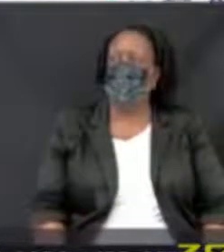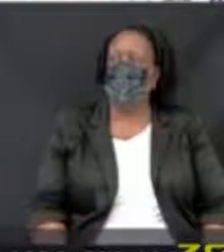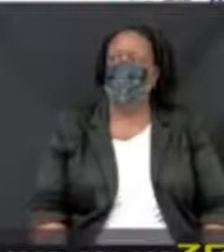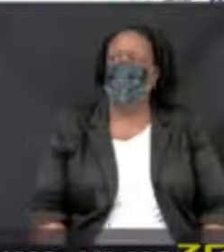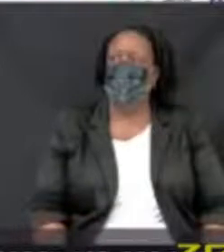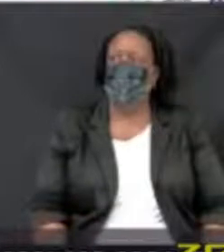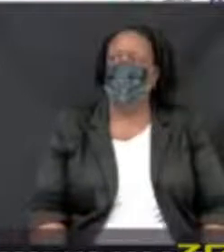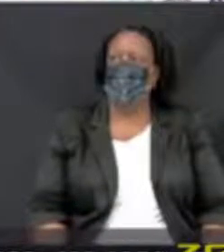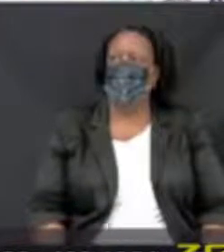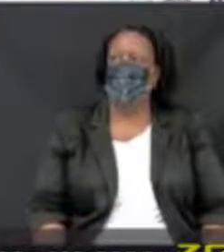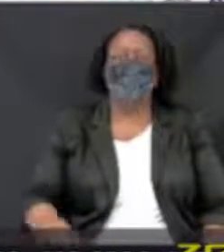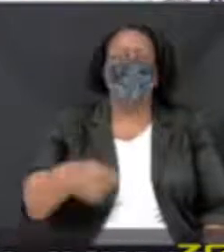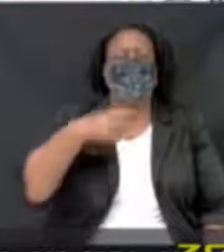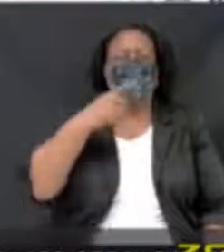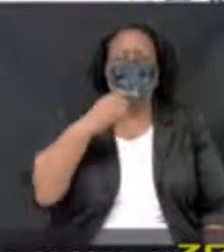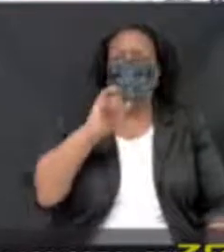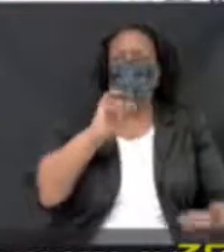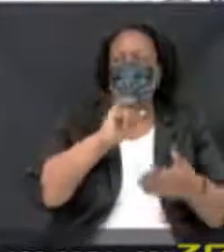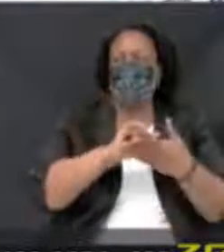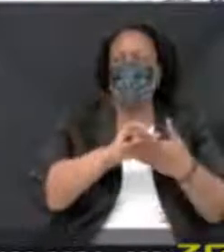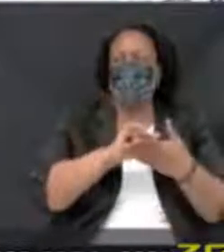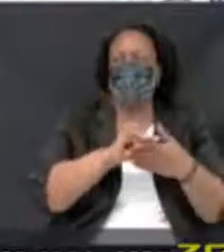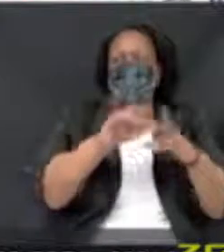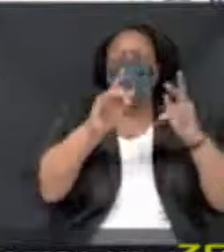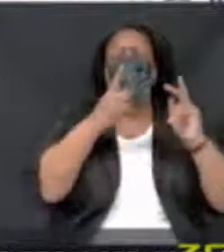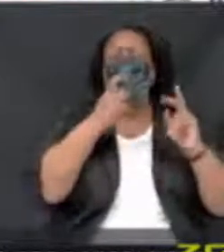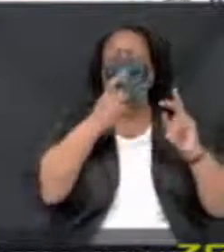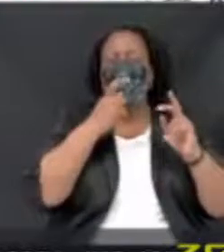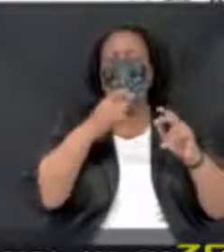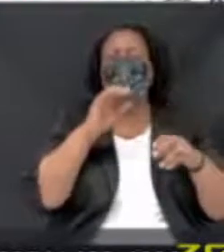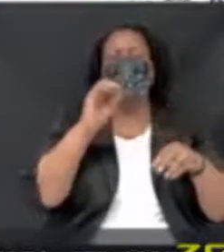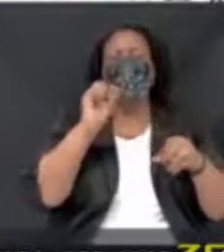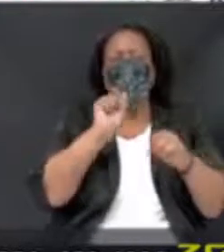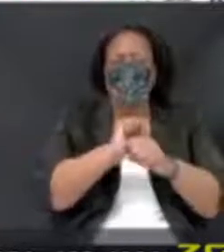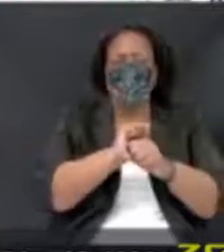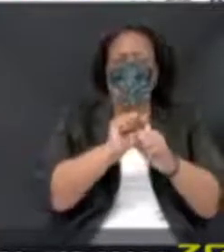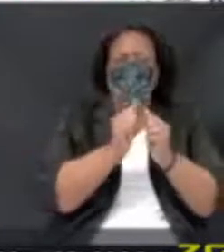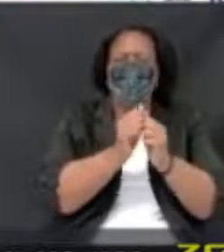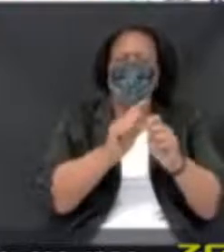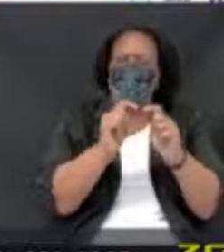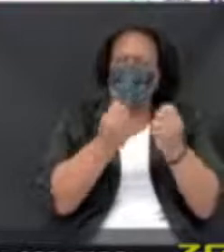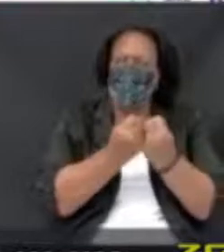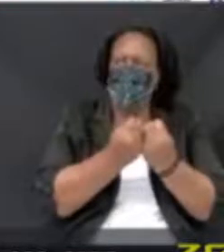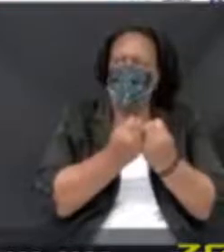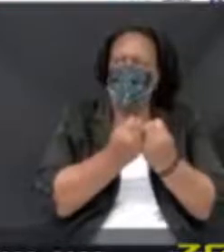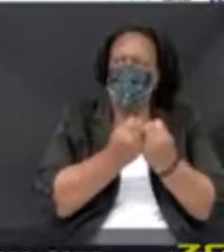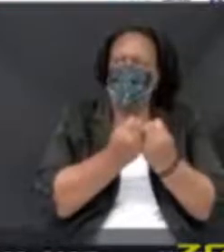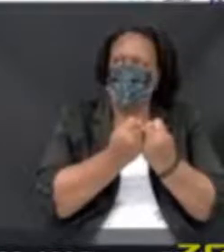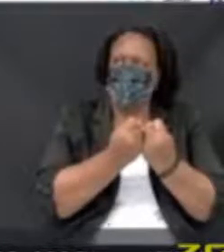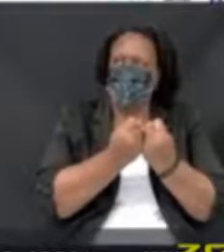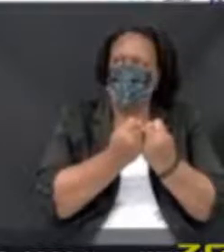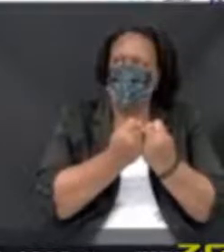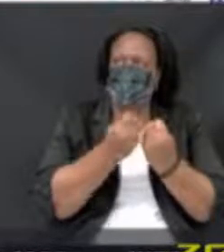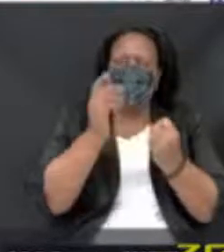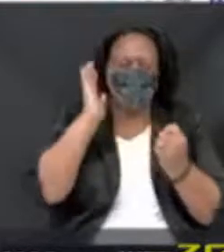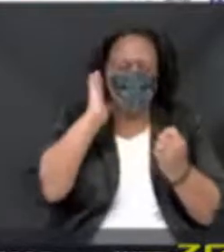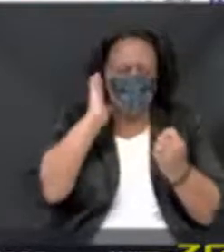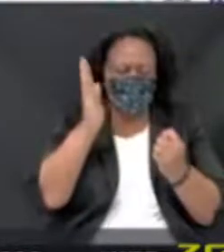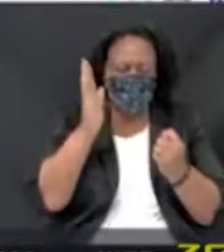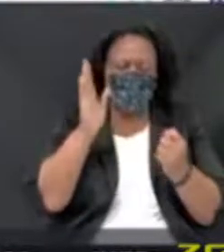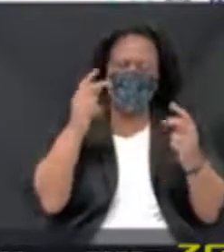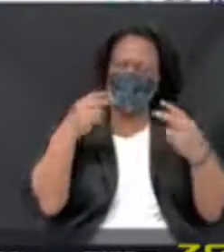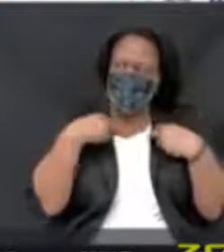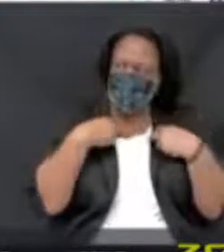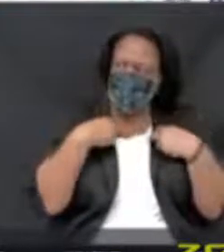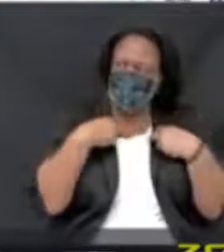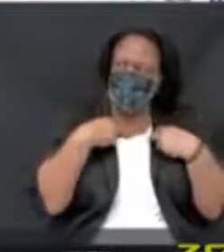force. And in Schedule 1, it speaks to the task force shall comprise of the following members: